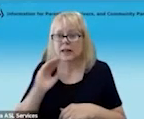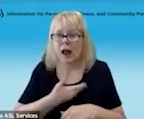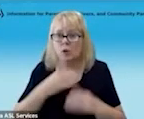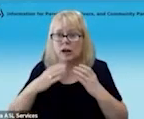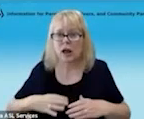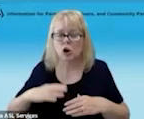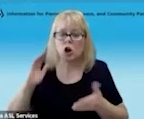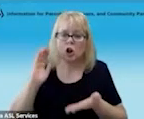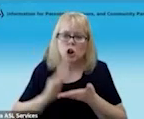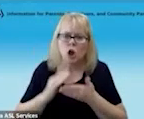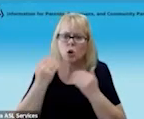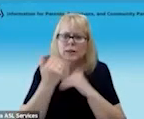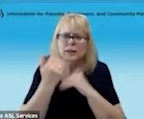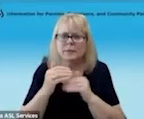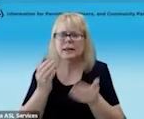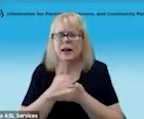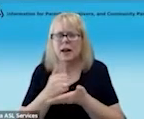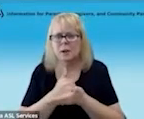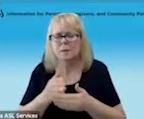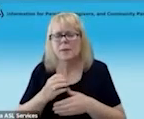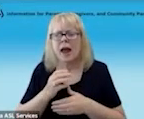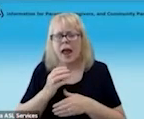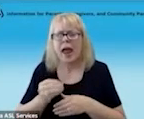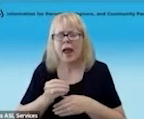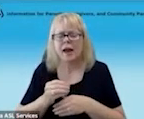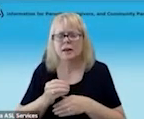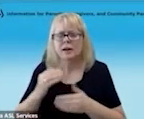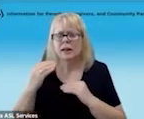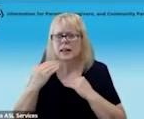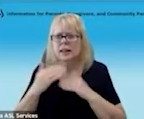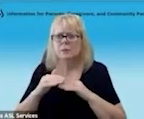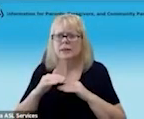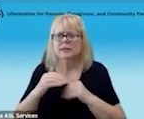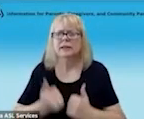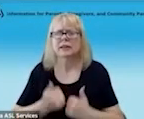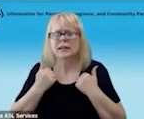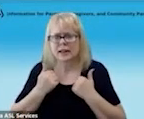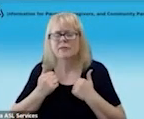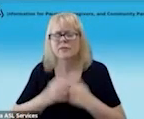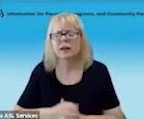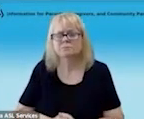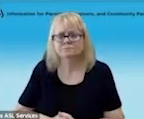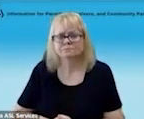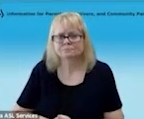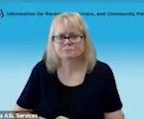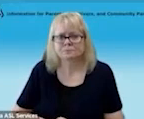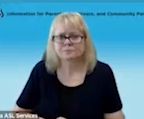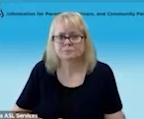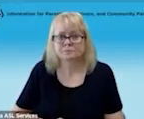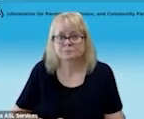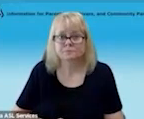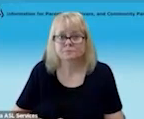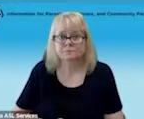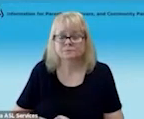reach over 30,000 community members and serve over 3,000 clients. Over 95% of our clients are